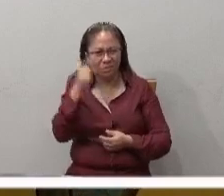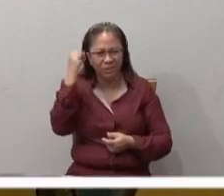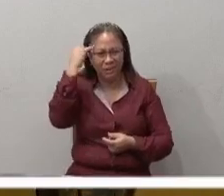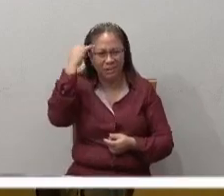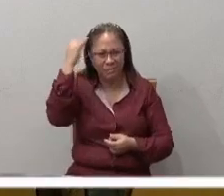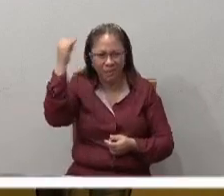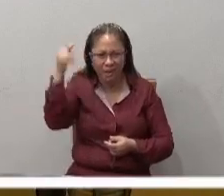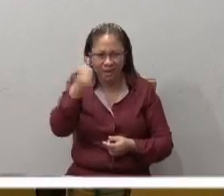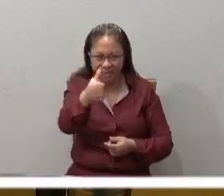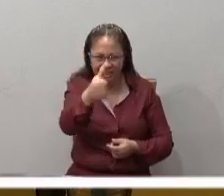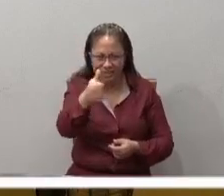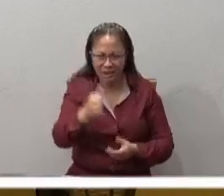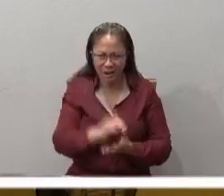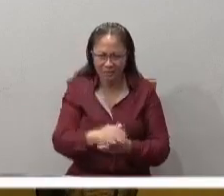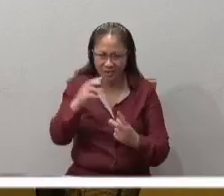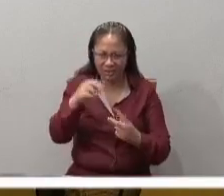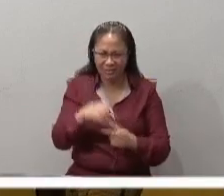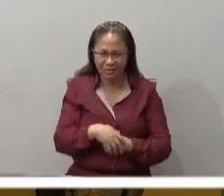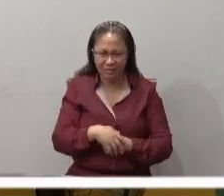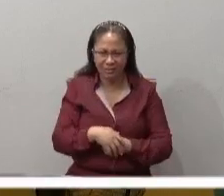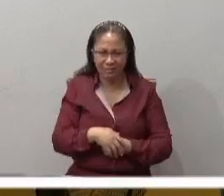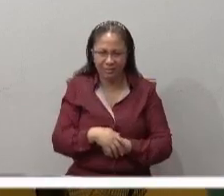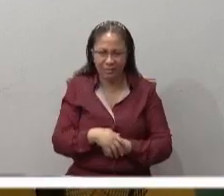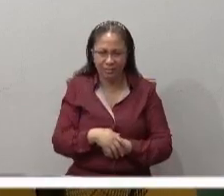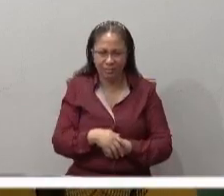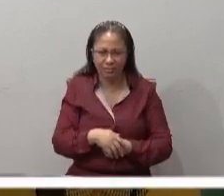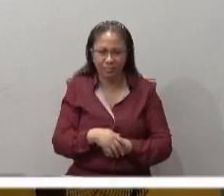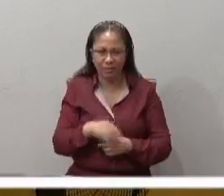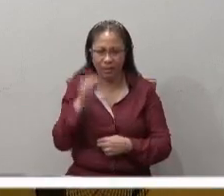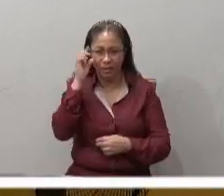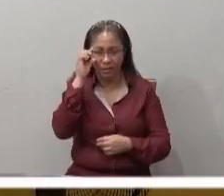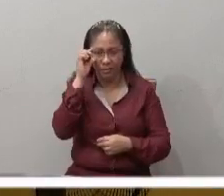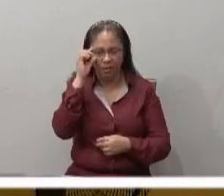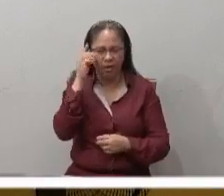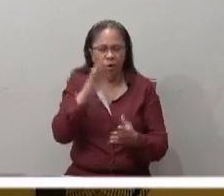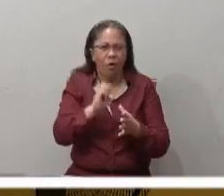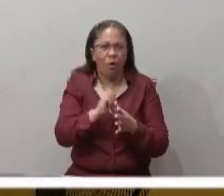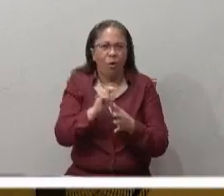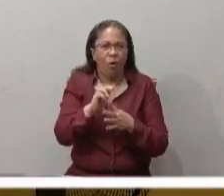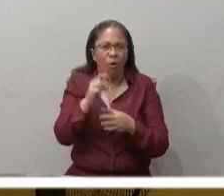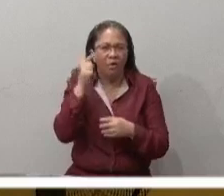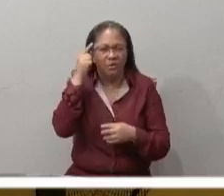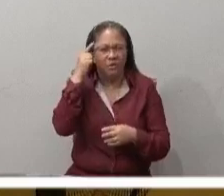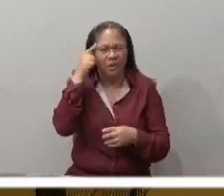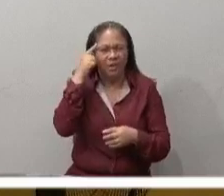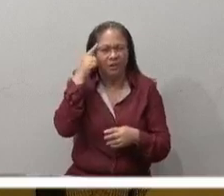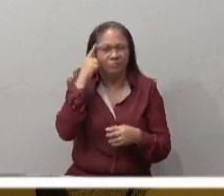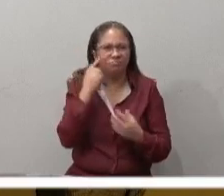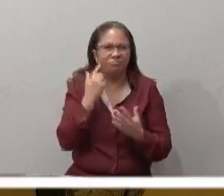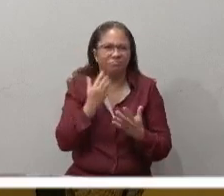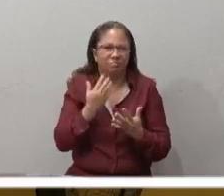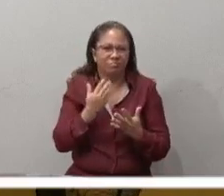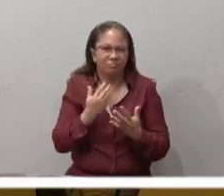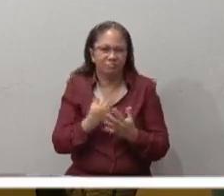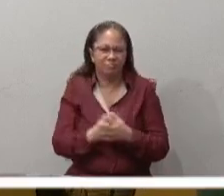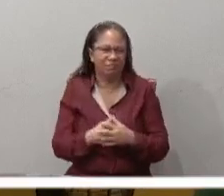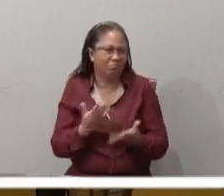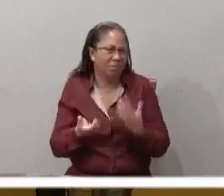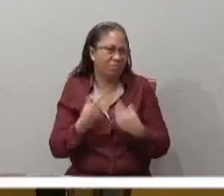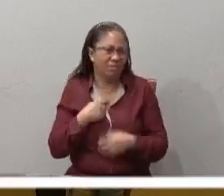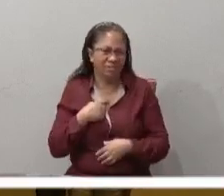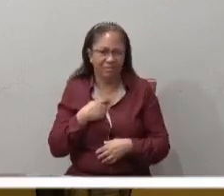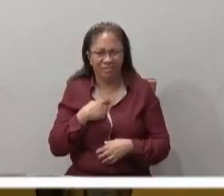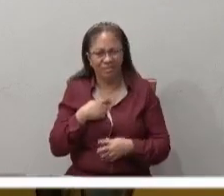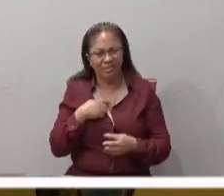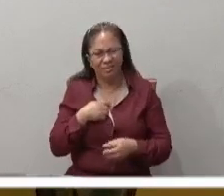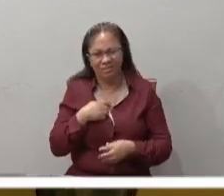imagine that you would ever make that choice? Or think about the choice of saying, something, that's too much hassle, yes?